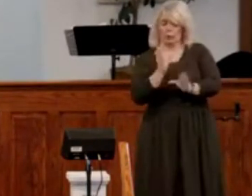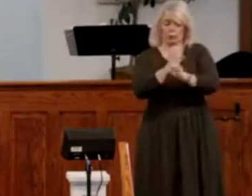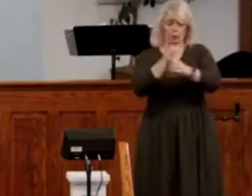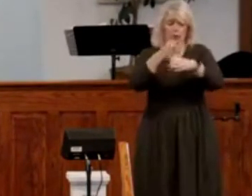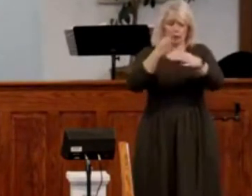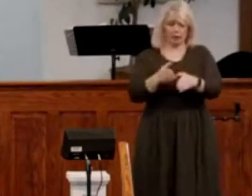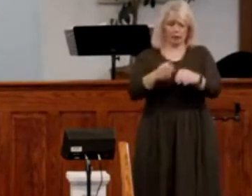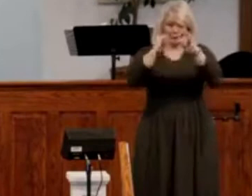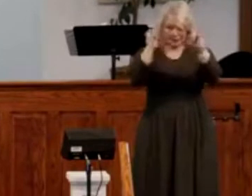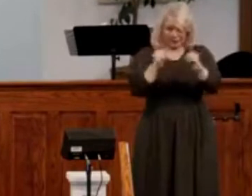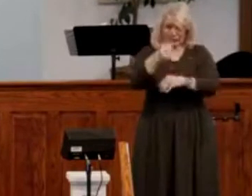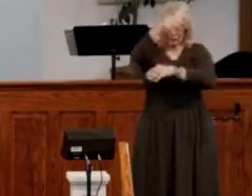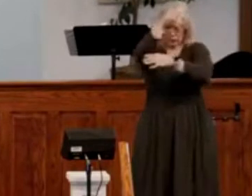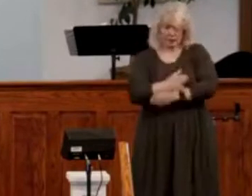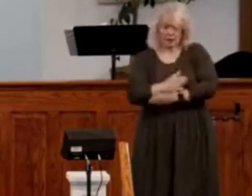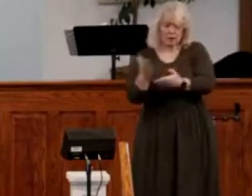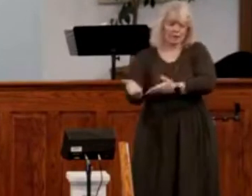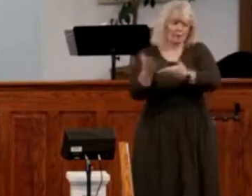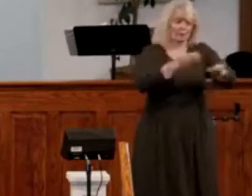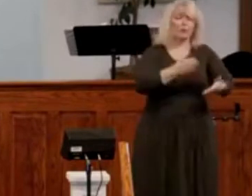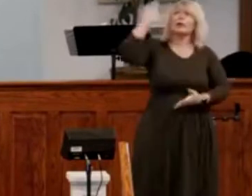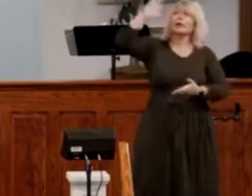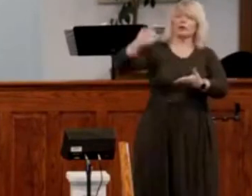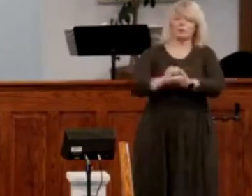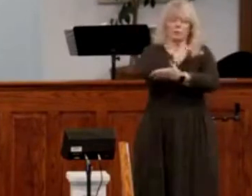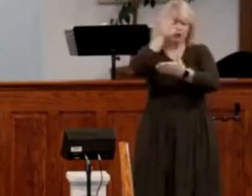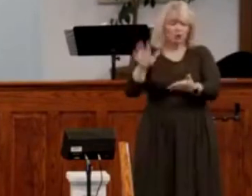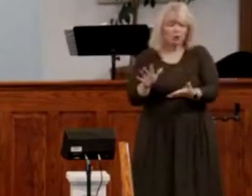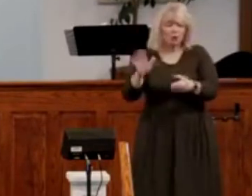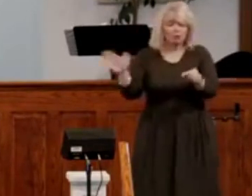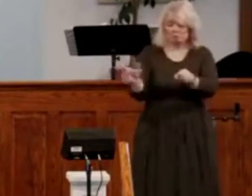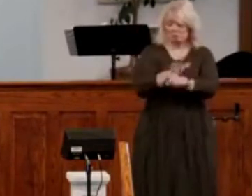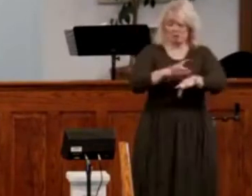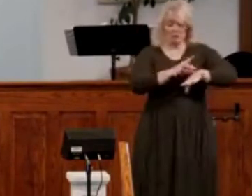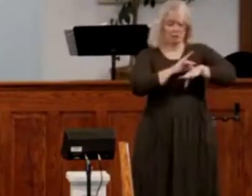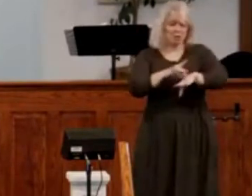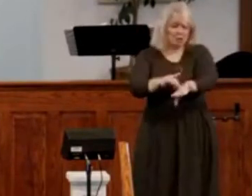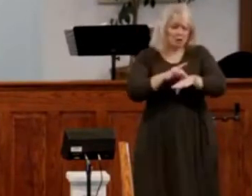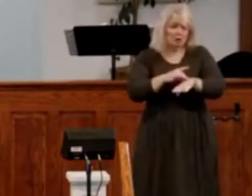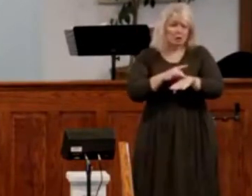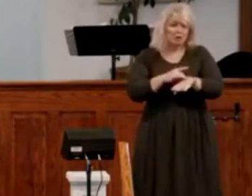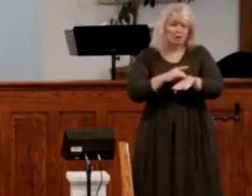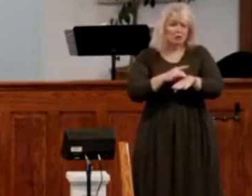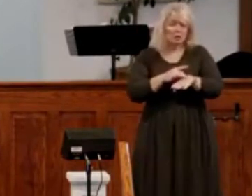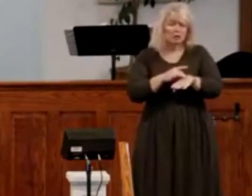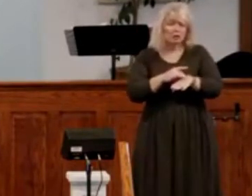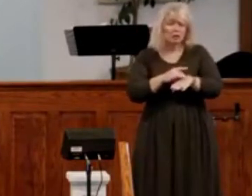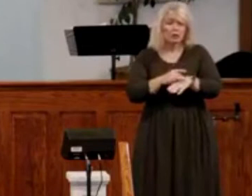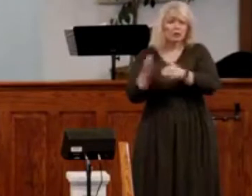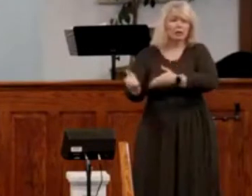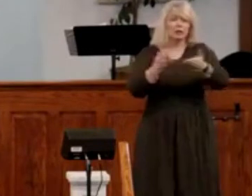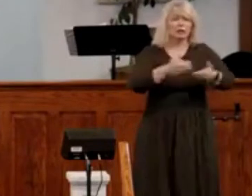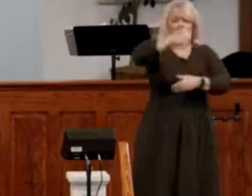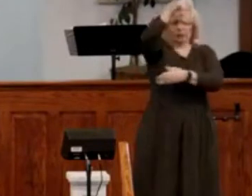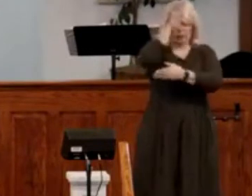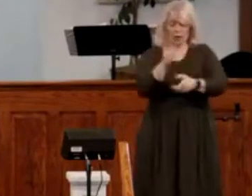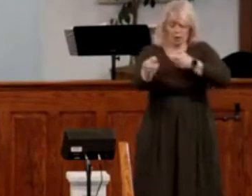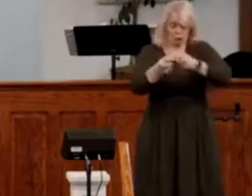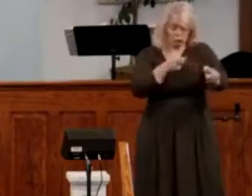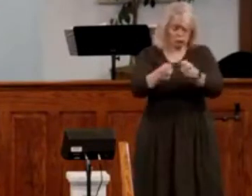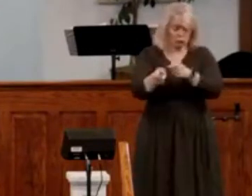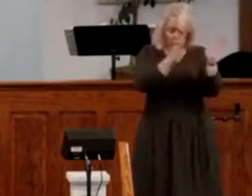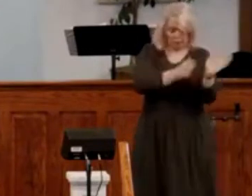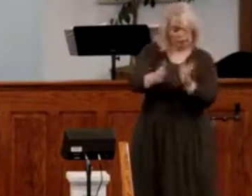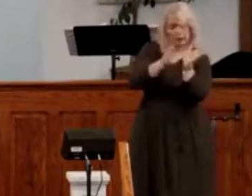in the image of God to bring him glory, to fill the earth and subdue it, to bring God's rule and